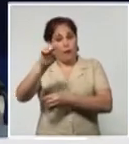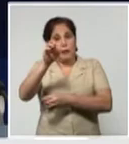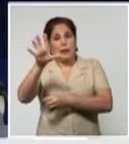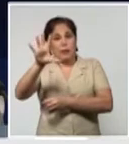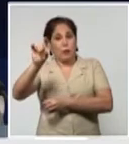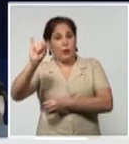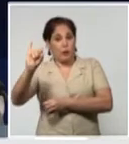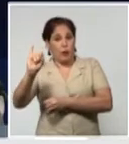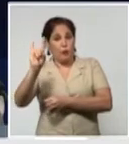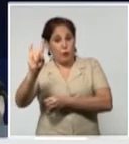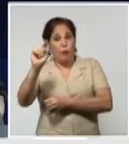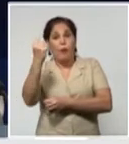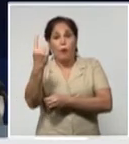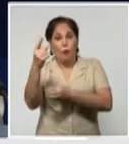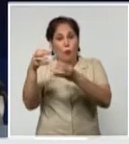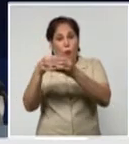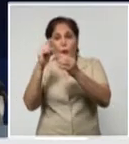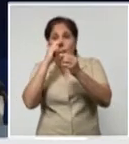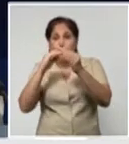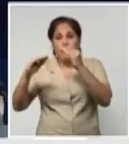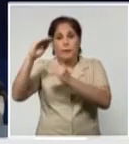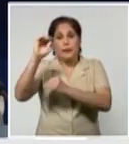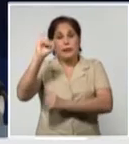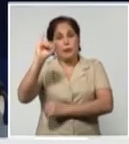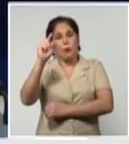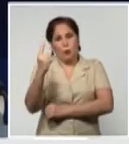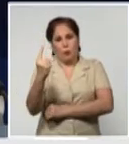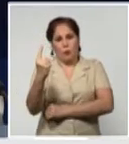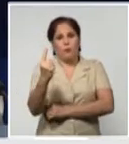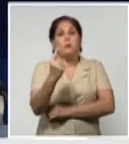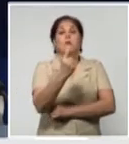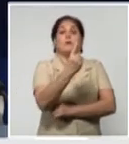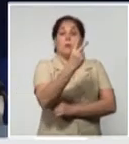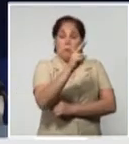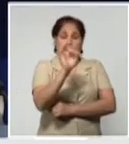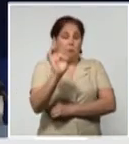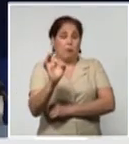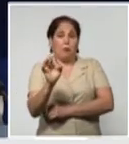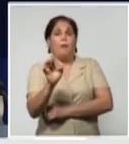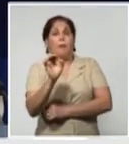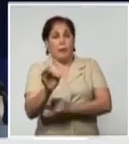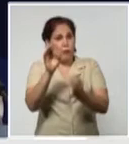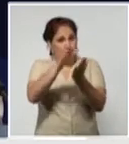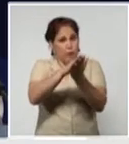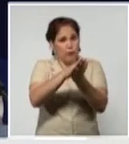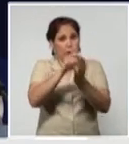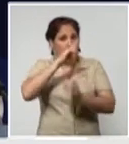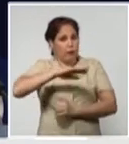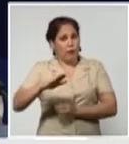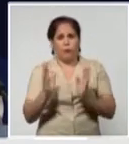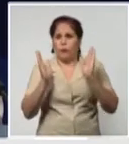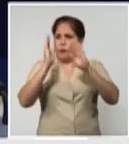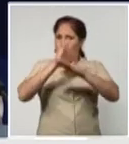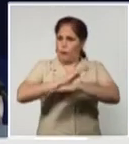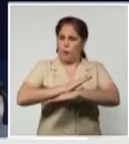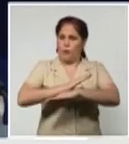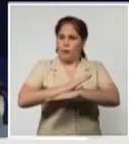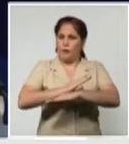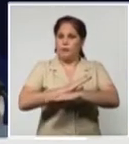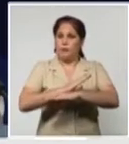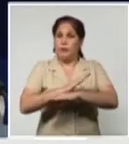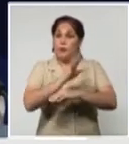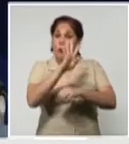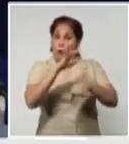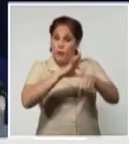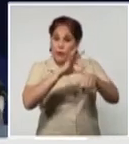59, and 1 case in the group of 60 and older. No children were diagnosed yesterday with COVID-19, and there